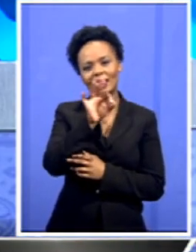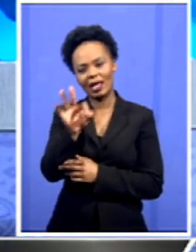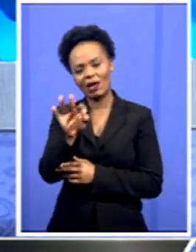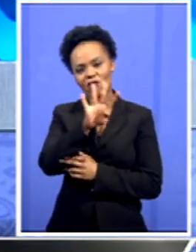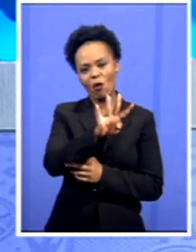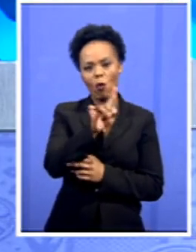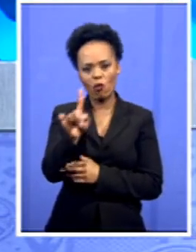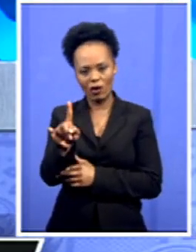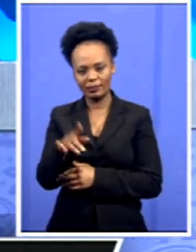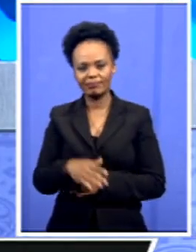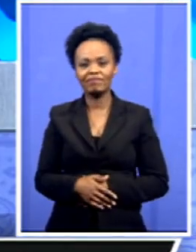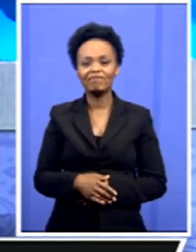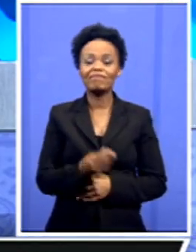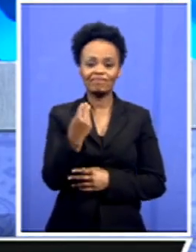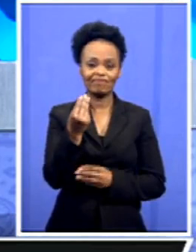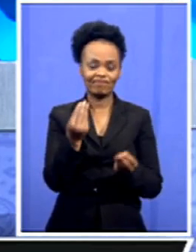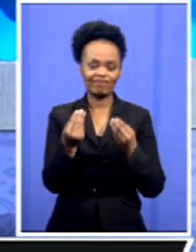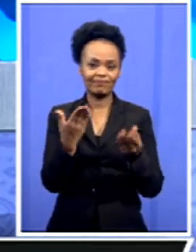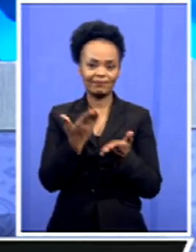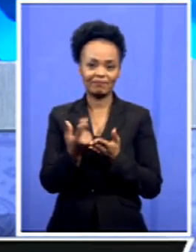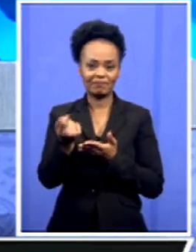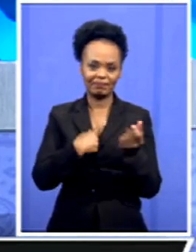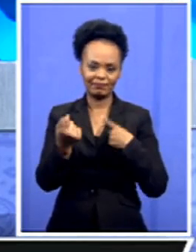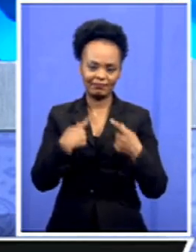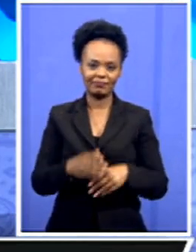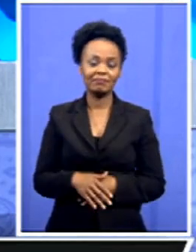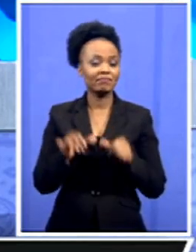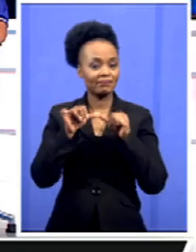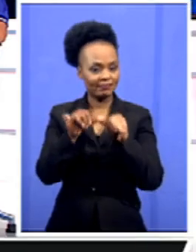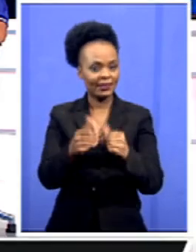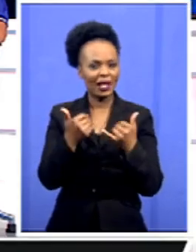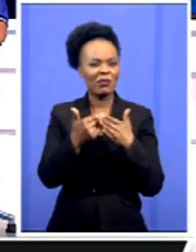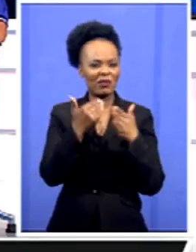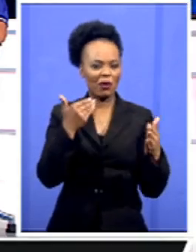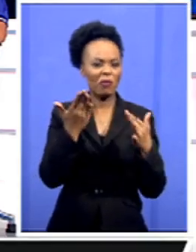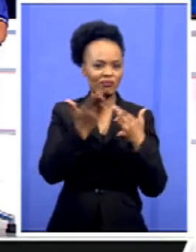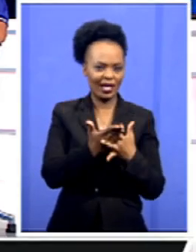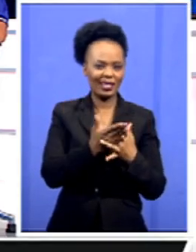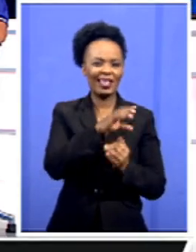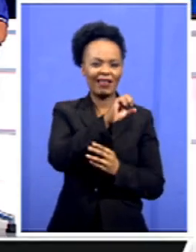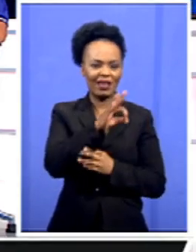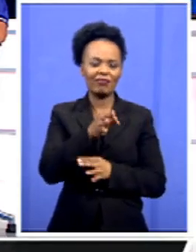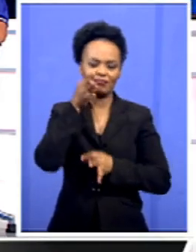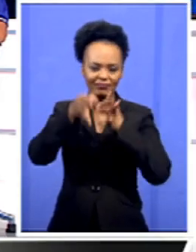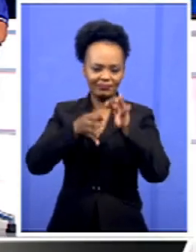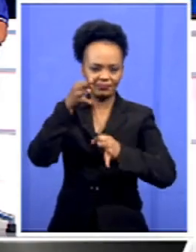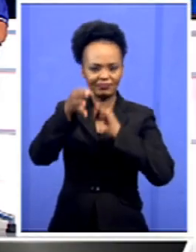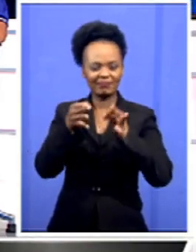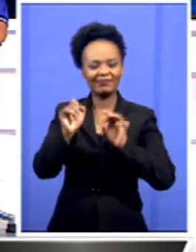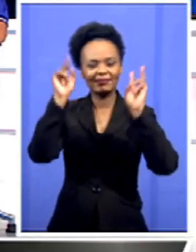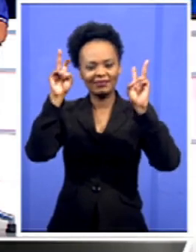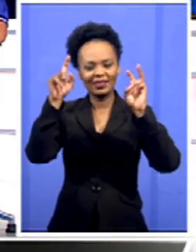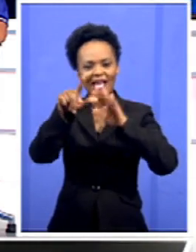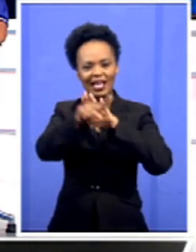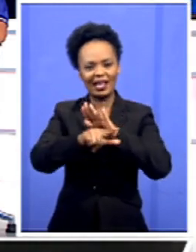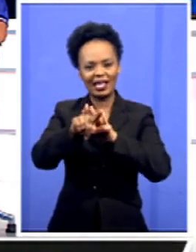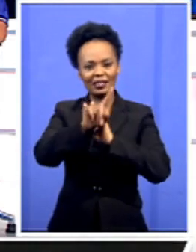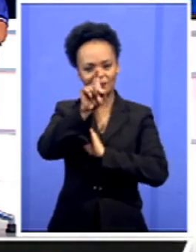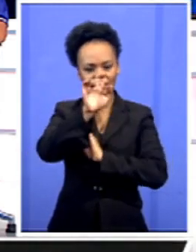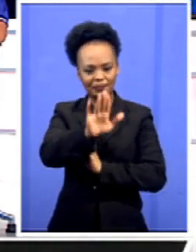083-272-8341. So let's continue the conversation. Before the break, the EFF explained their stance on the land